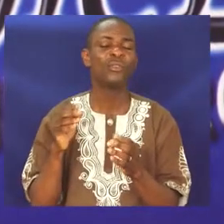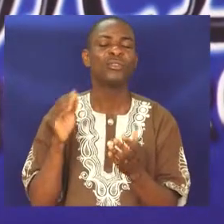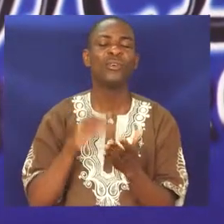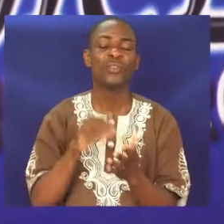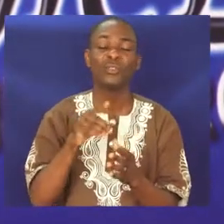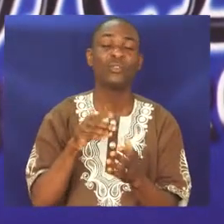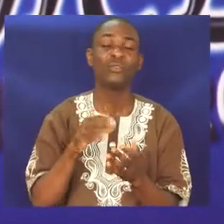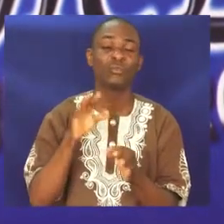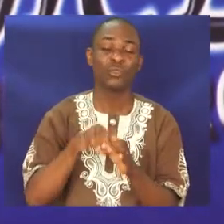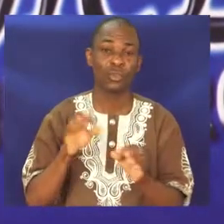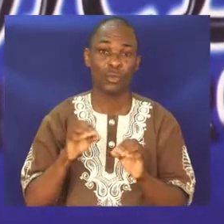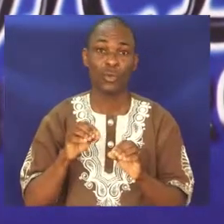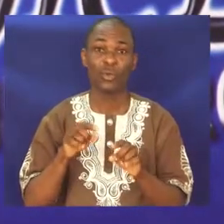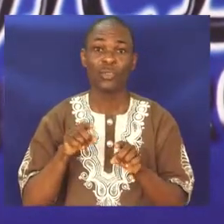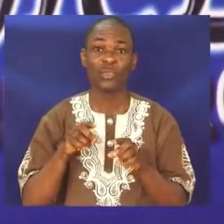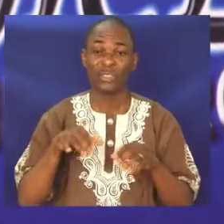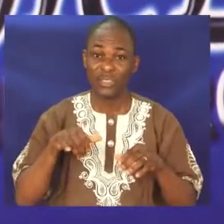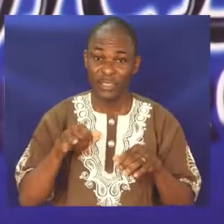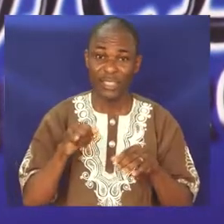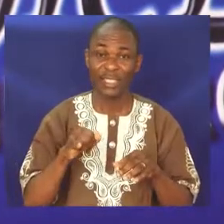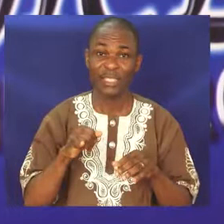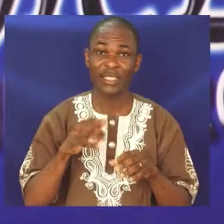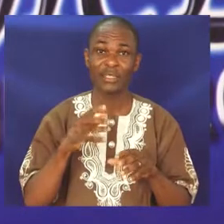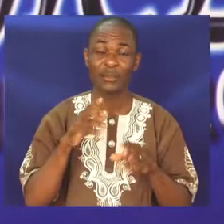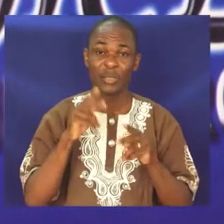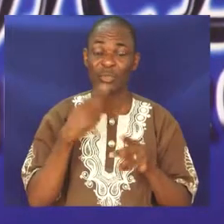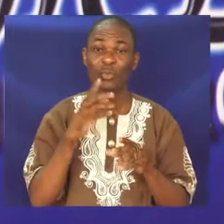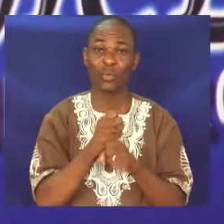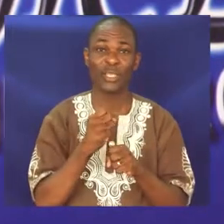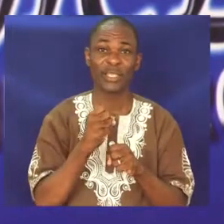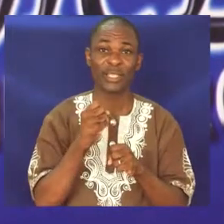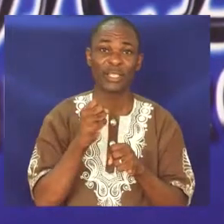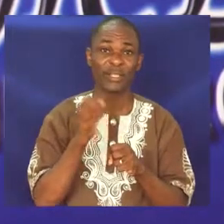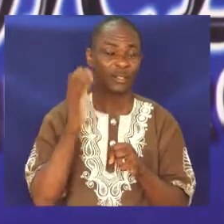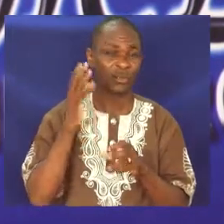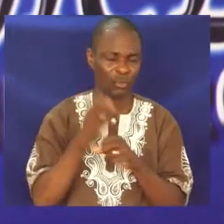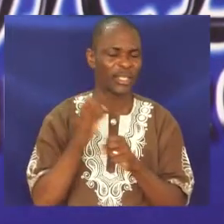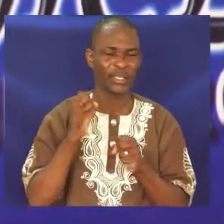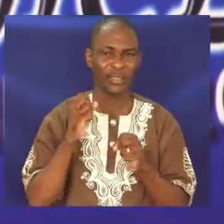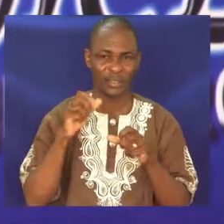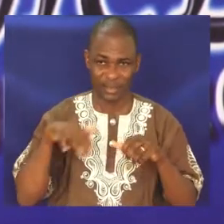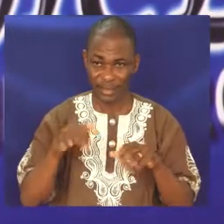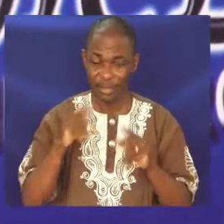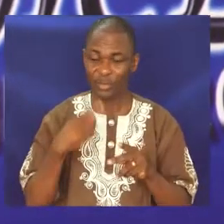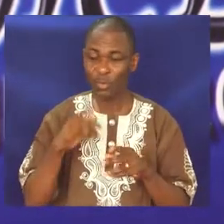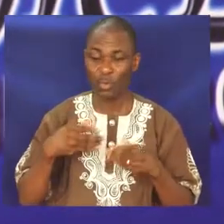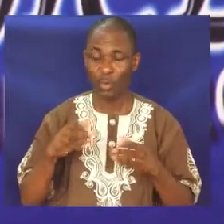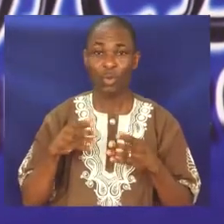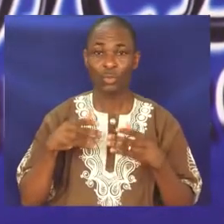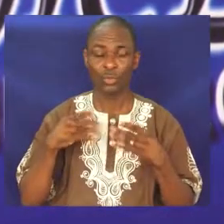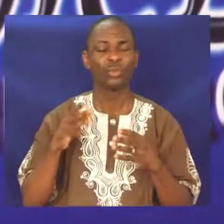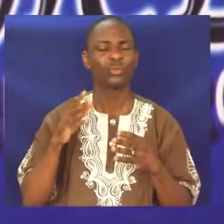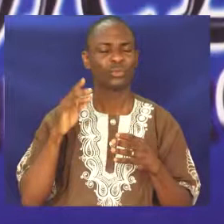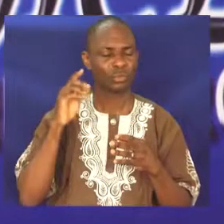she esa se ye bompa ye e wo yabrabom e twase ye ma ye nibre e wo eniema bi ho